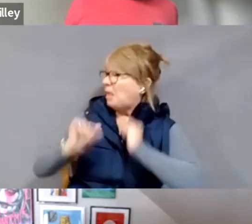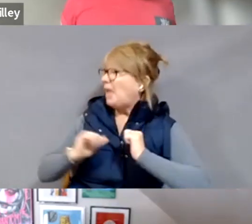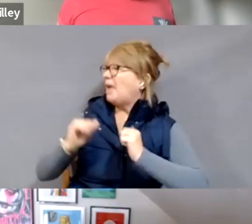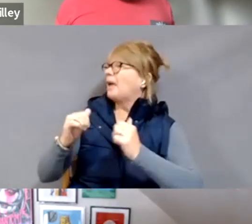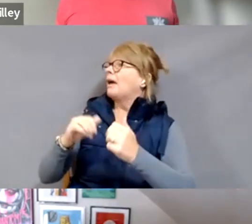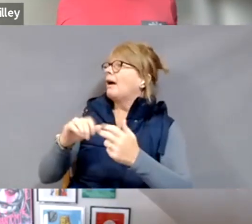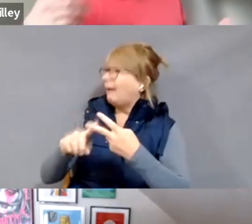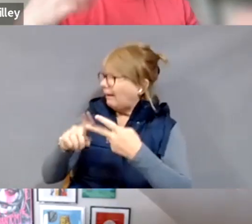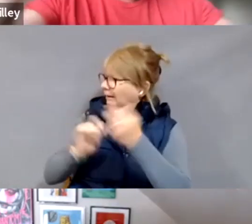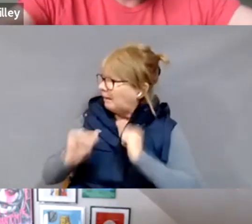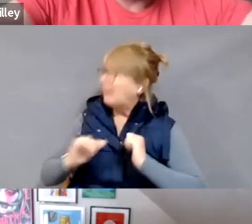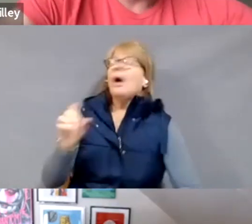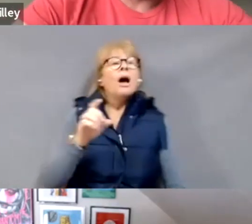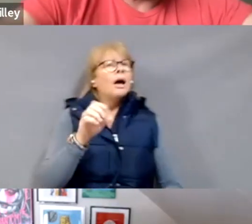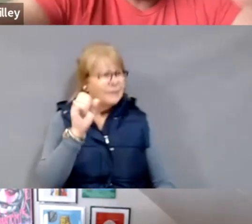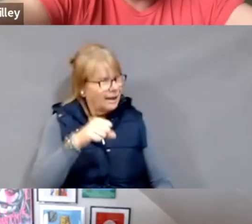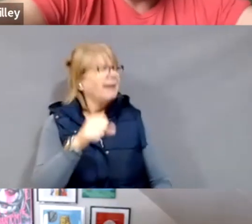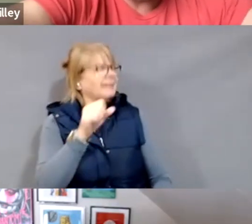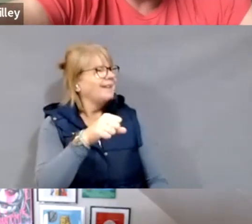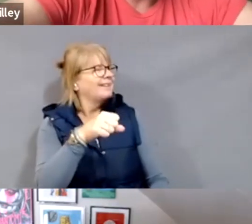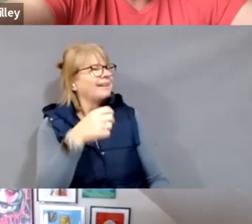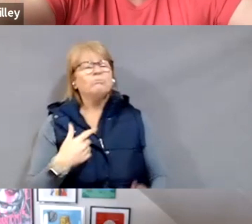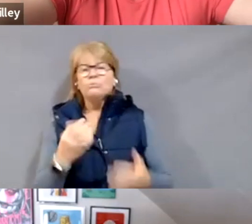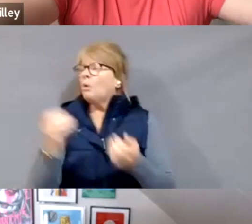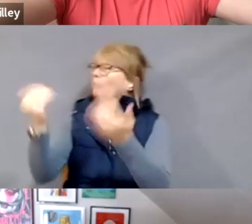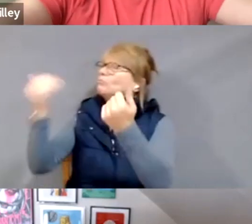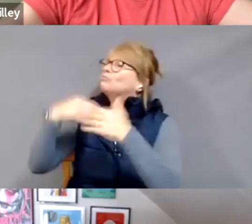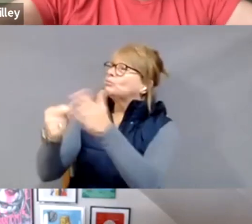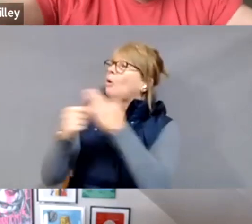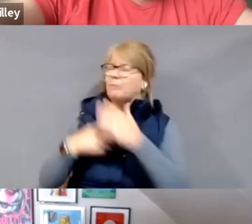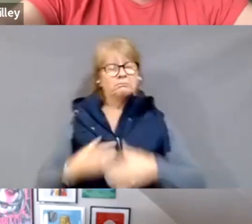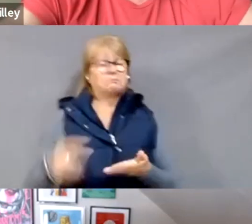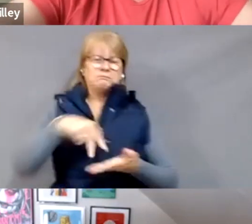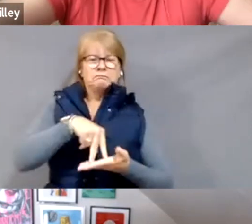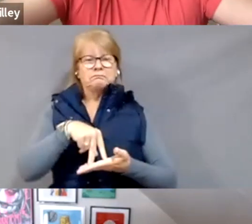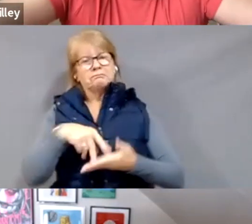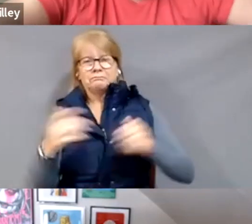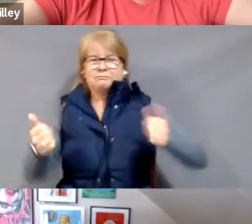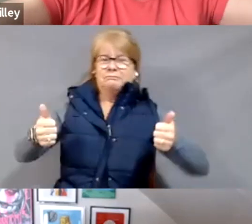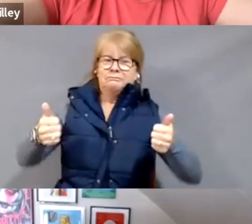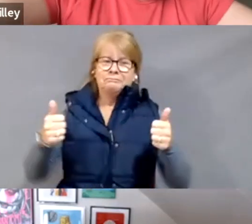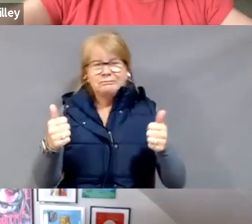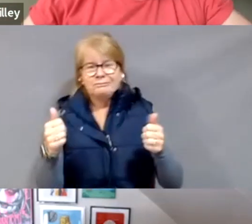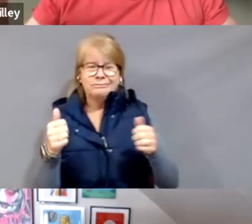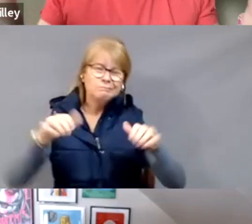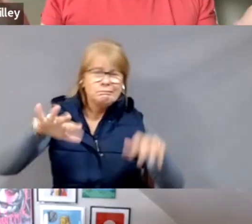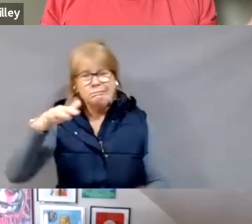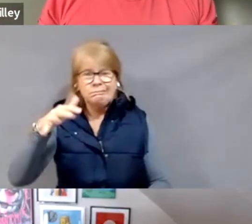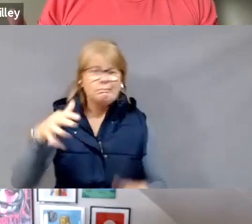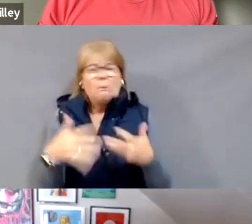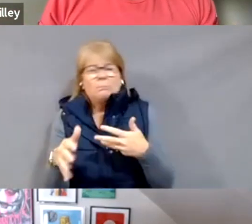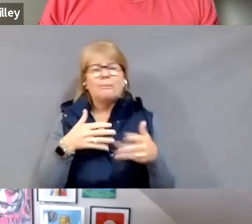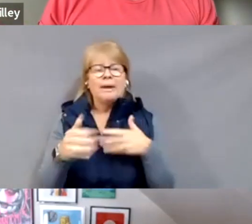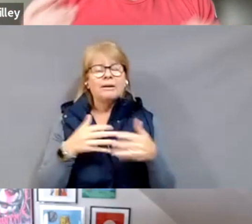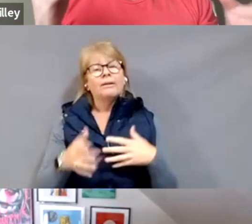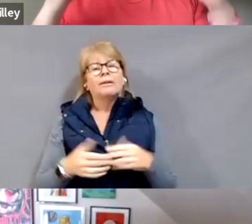okay, great. Let me see what you did. And I would go and I would do my thing, and I'd either be great or pretty good or okay, or whatever it was.